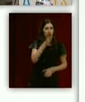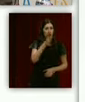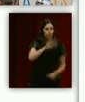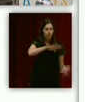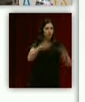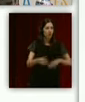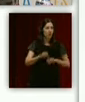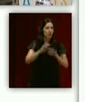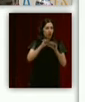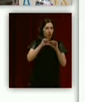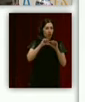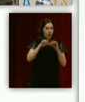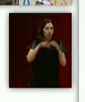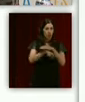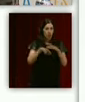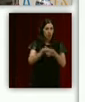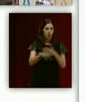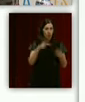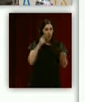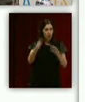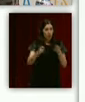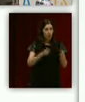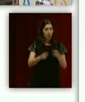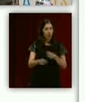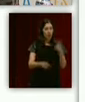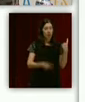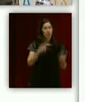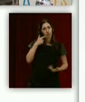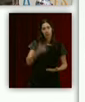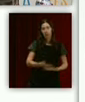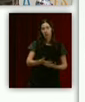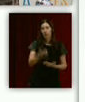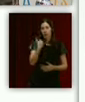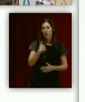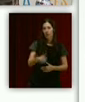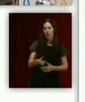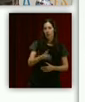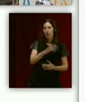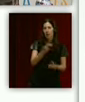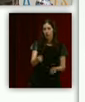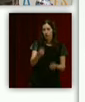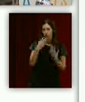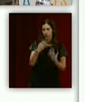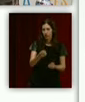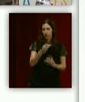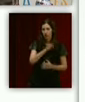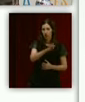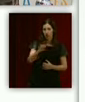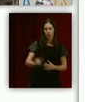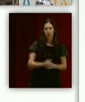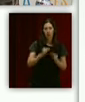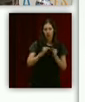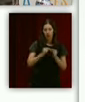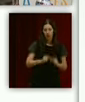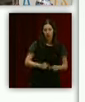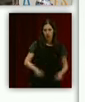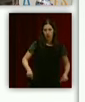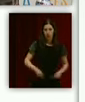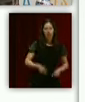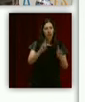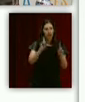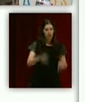that's wrapped around the waist of the person, because this is the control system for this case. But this goes to